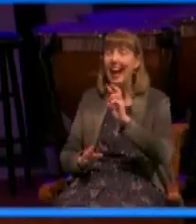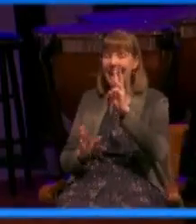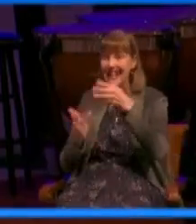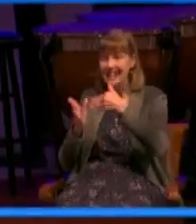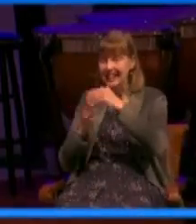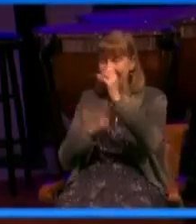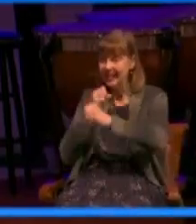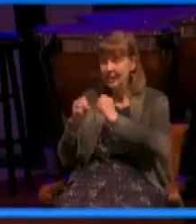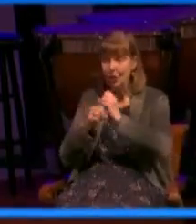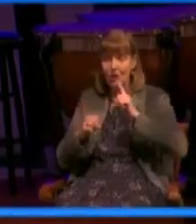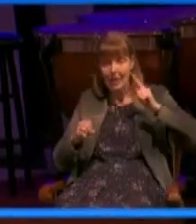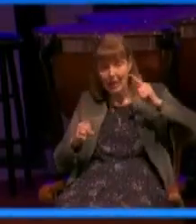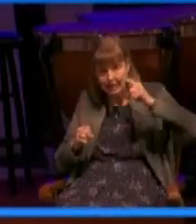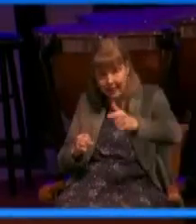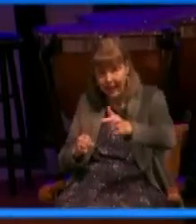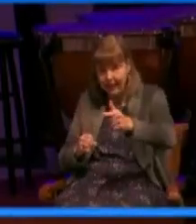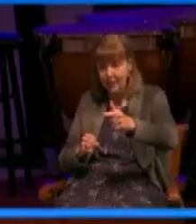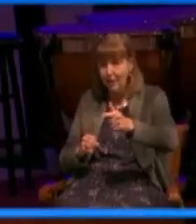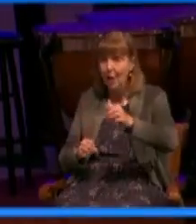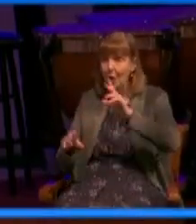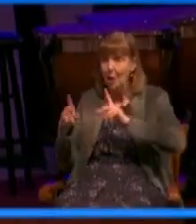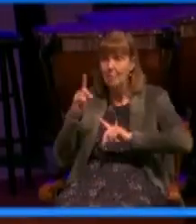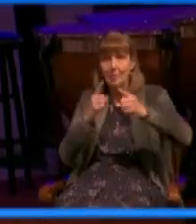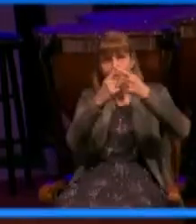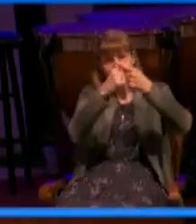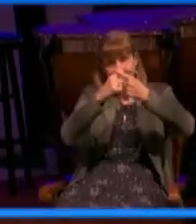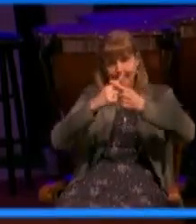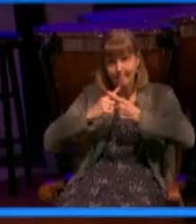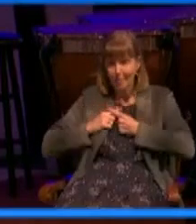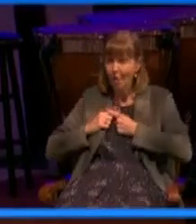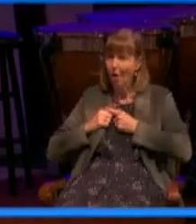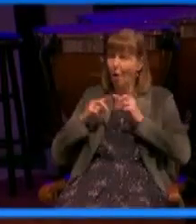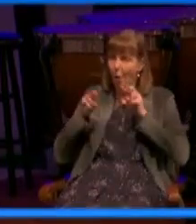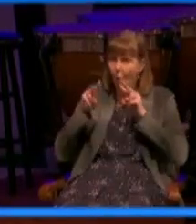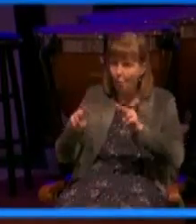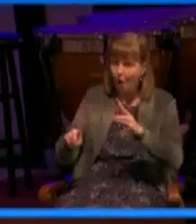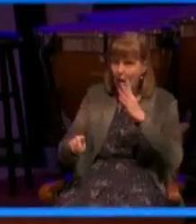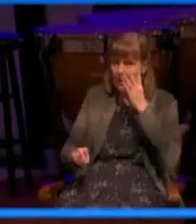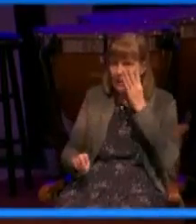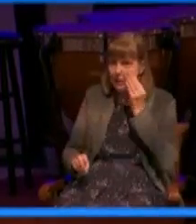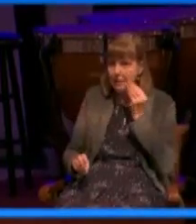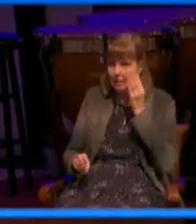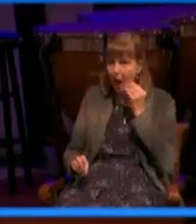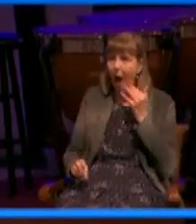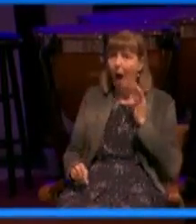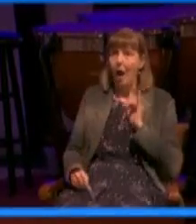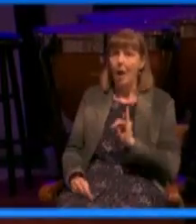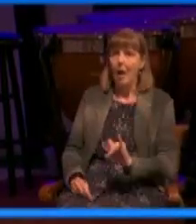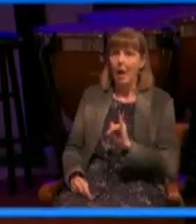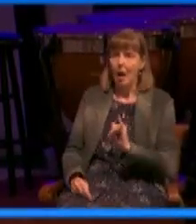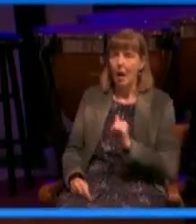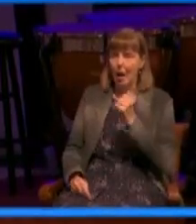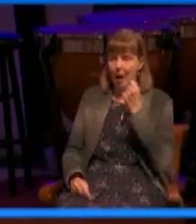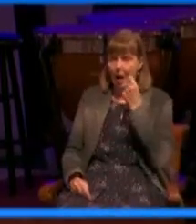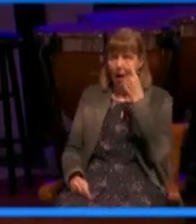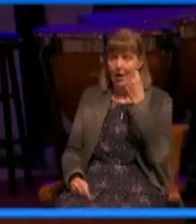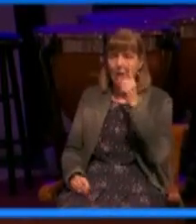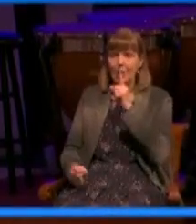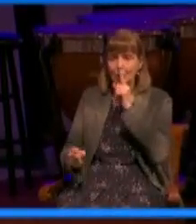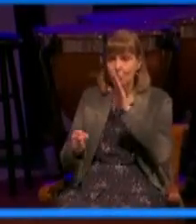watching, feeling, experiencing the fulfillment of the promise that El Shaddai gave to Abraham centuries ago.